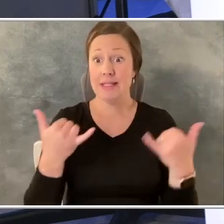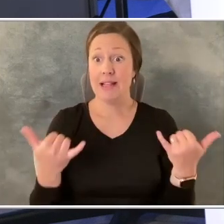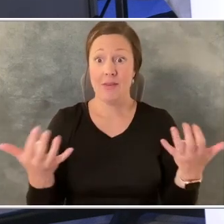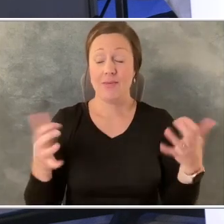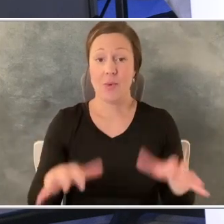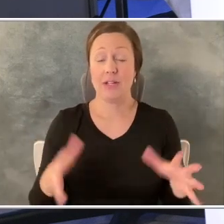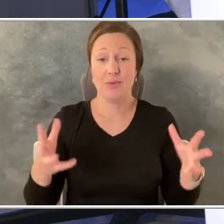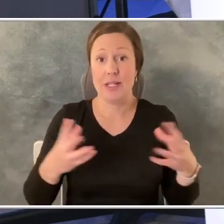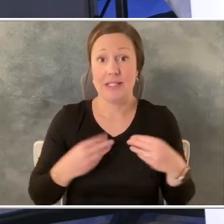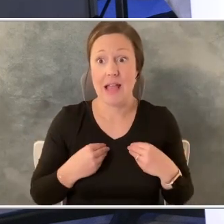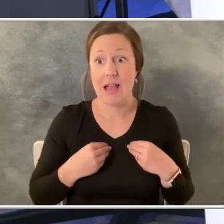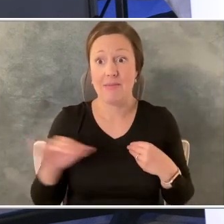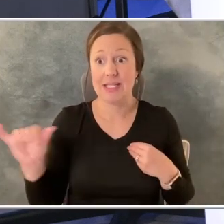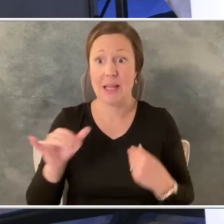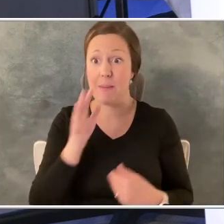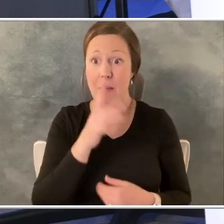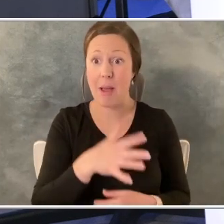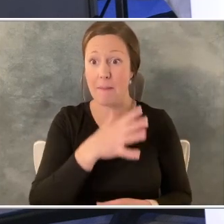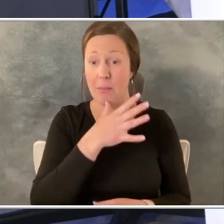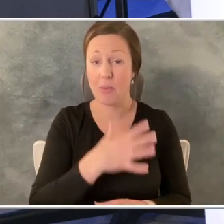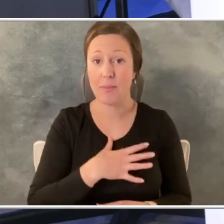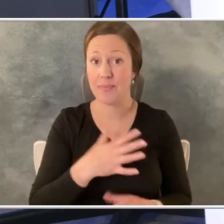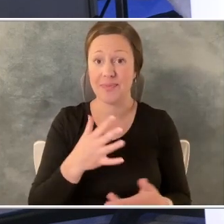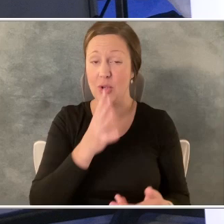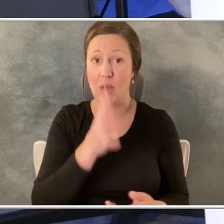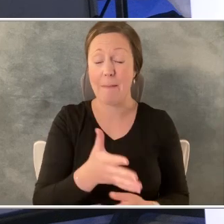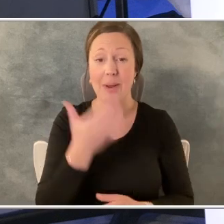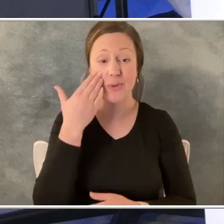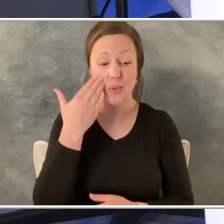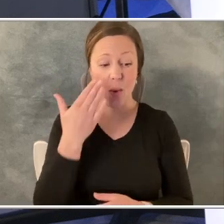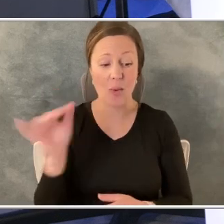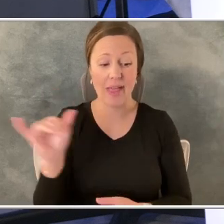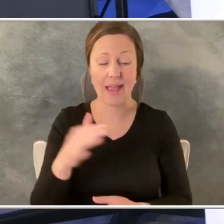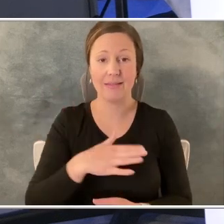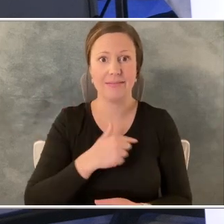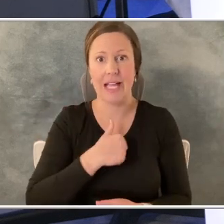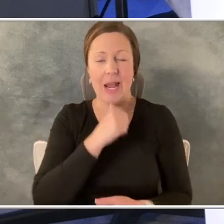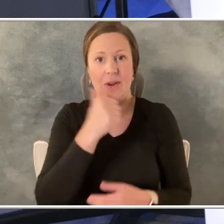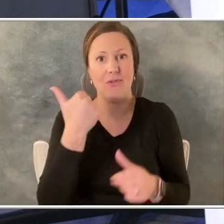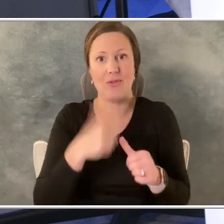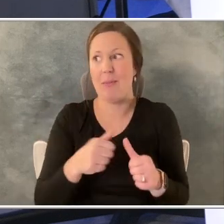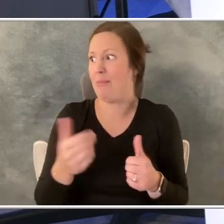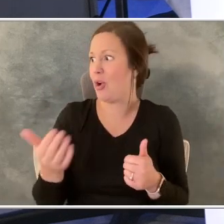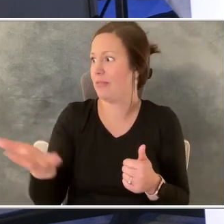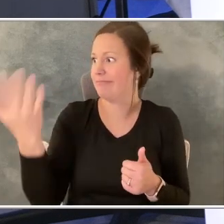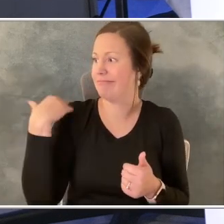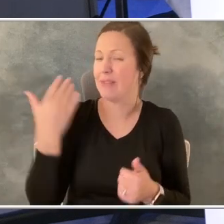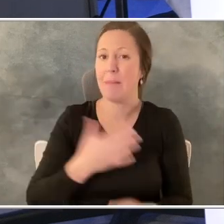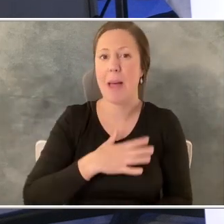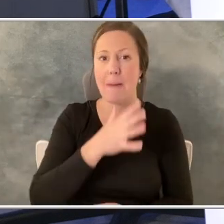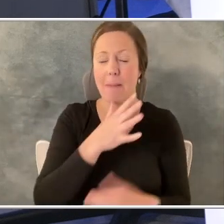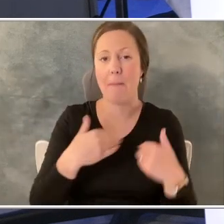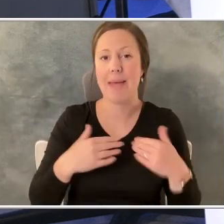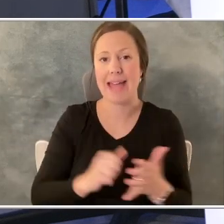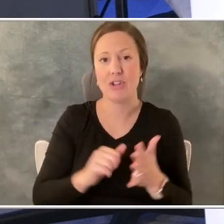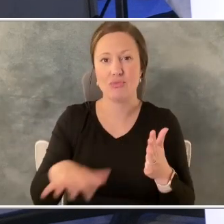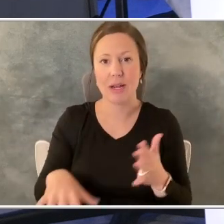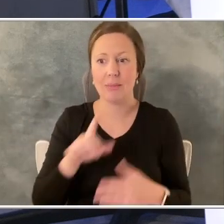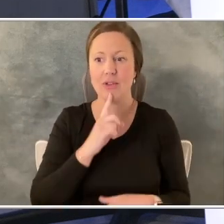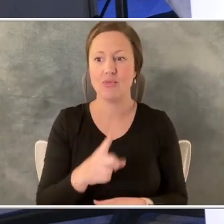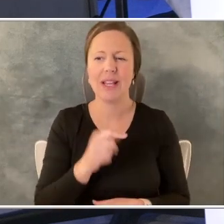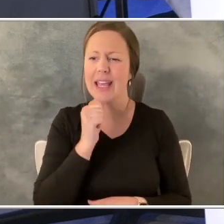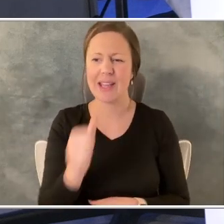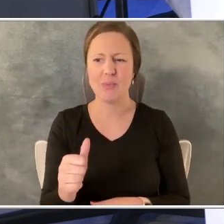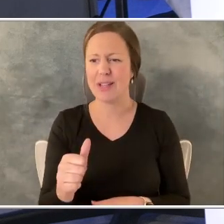I don't even remember the word menopause being brought up growing up. I mean, my mom had a hysterectomy, so it just wasn't a conversation.